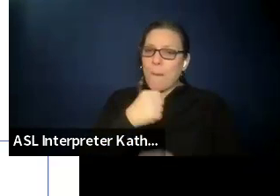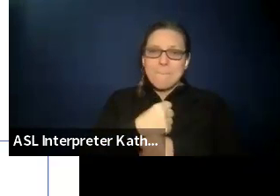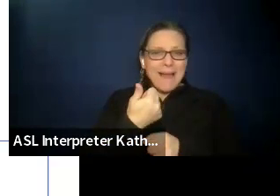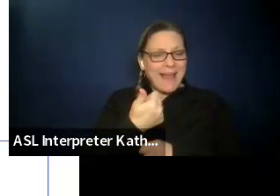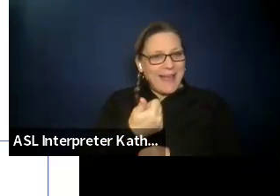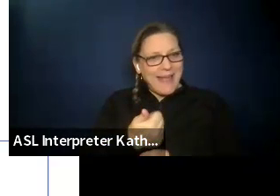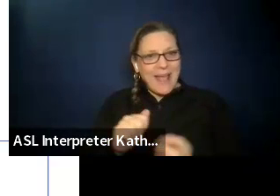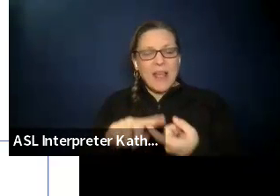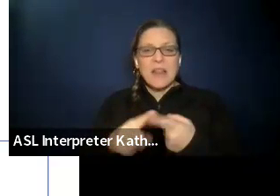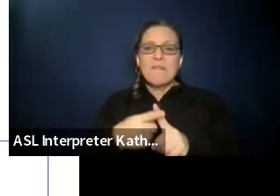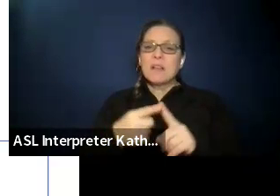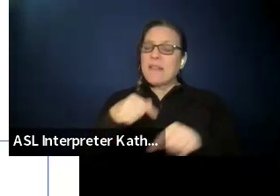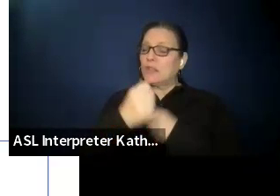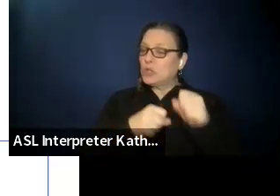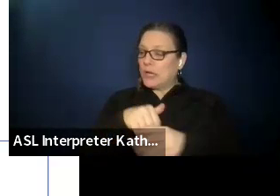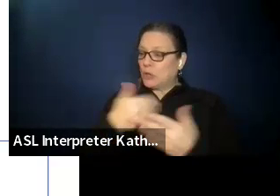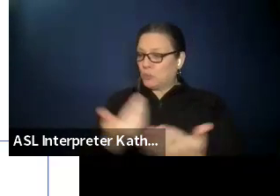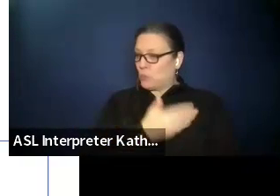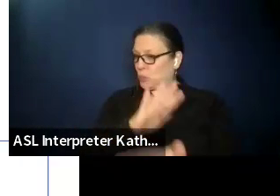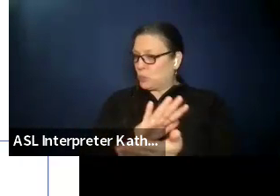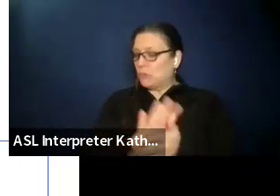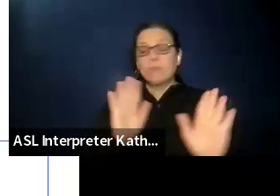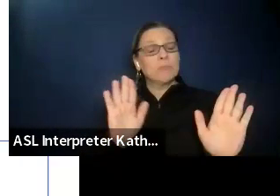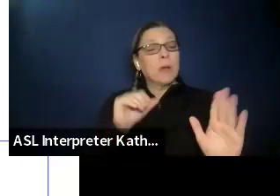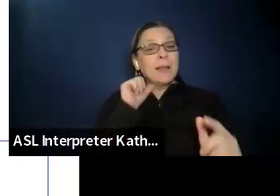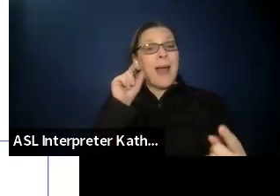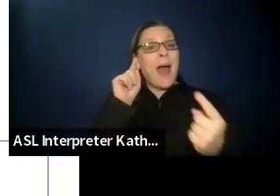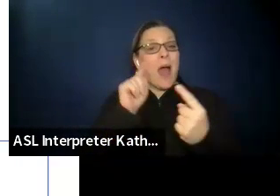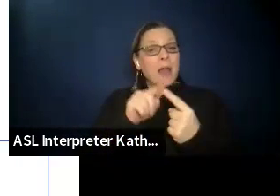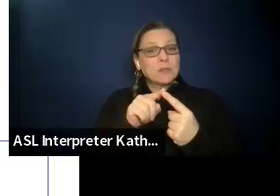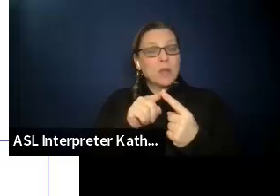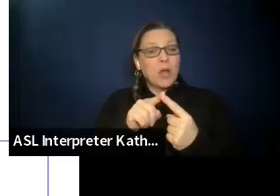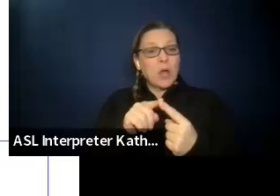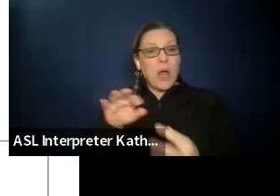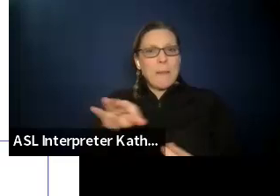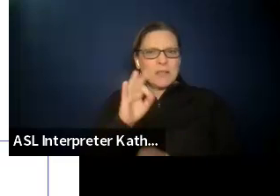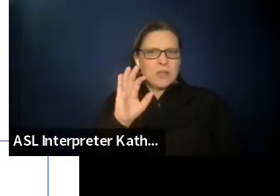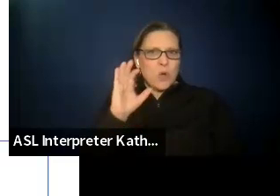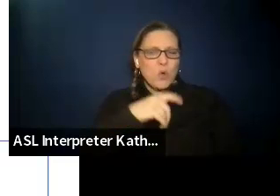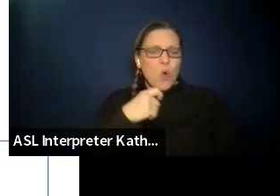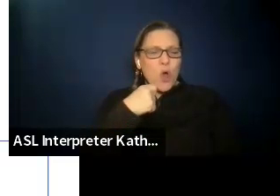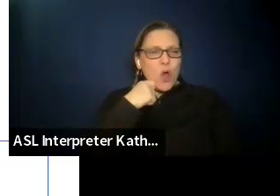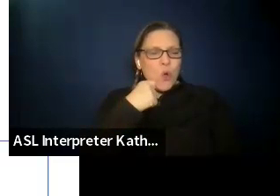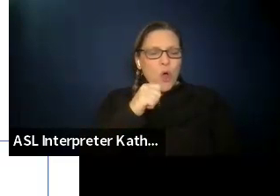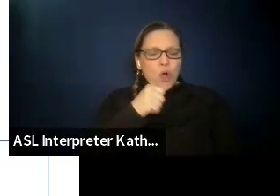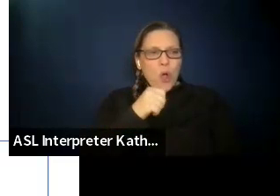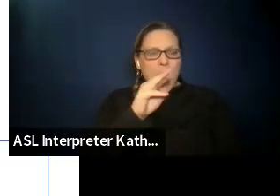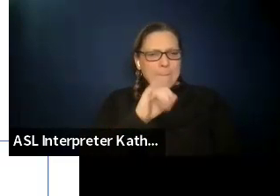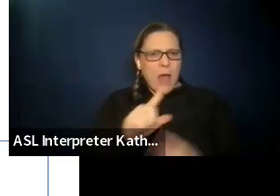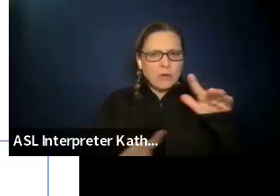any friends this year at her new school, at least until mysterious cool girl Mal shows up and the ghost doesn't bother